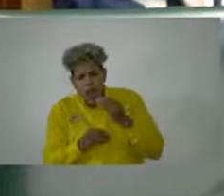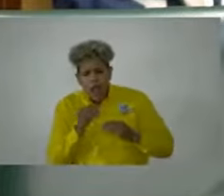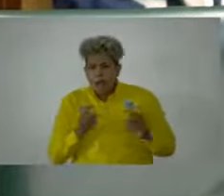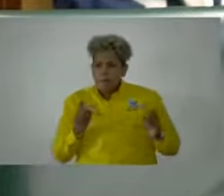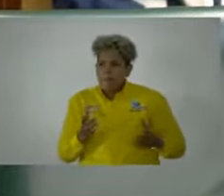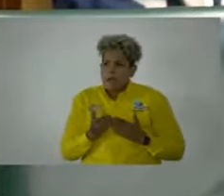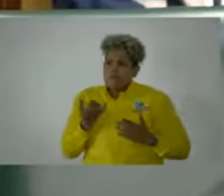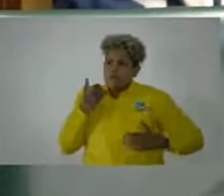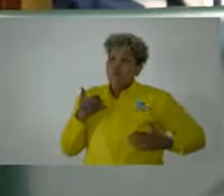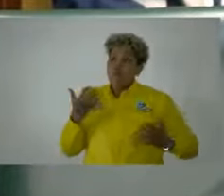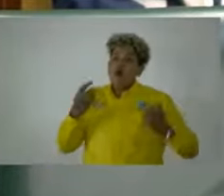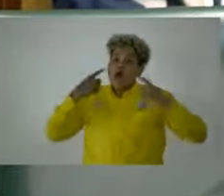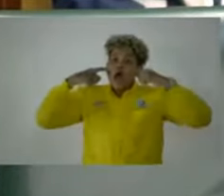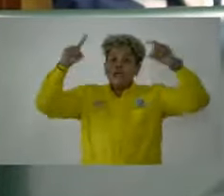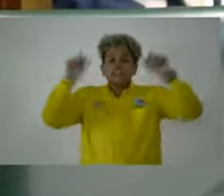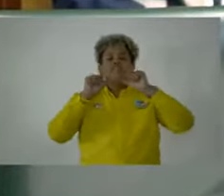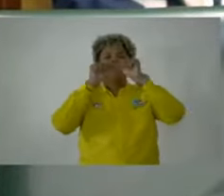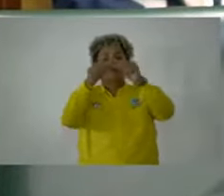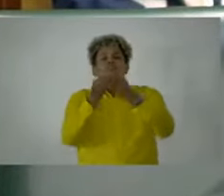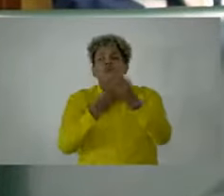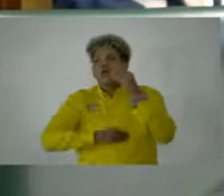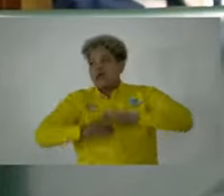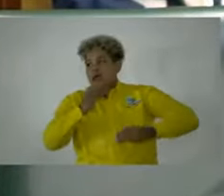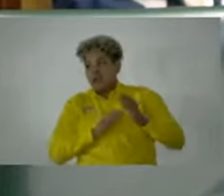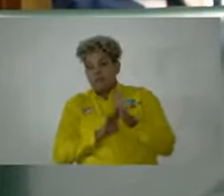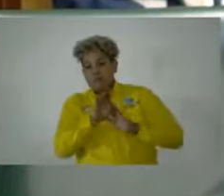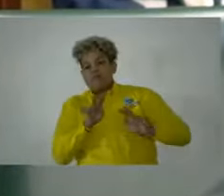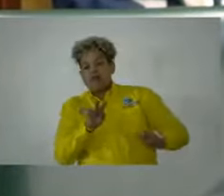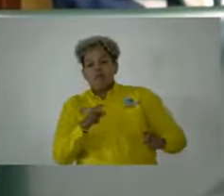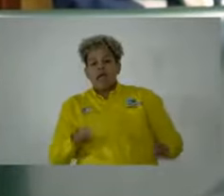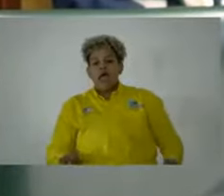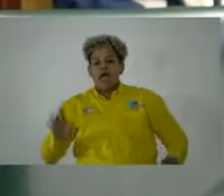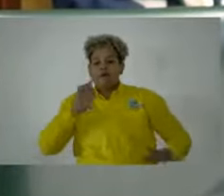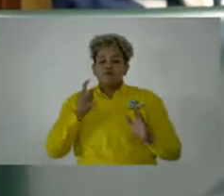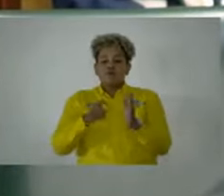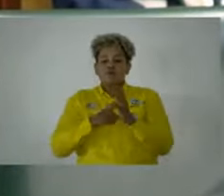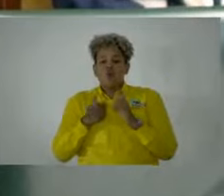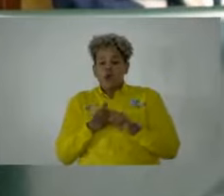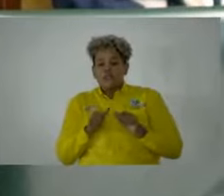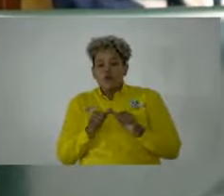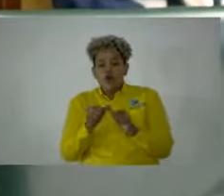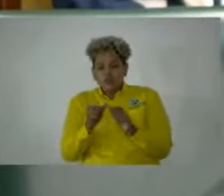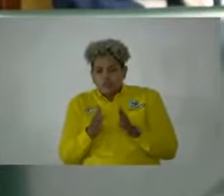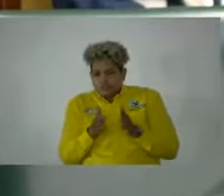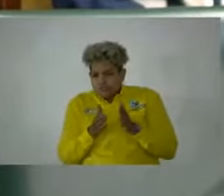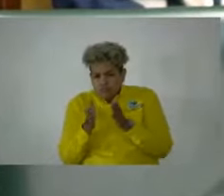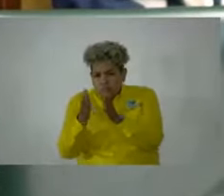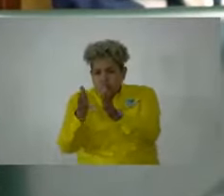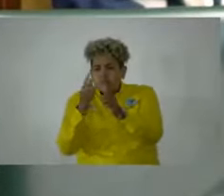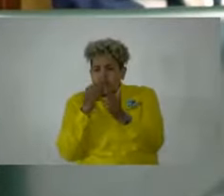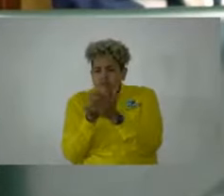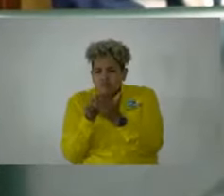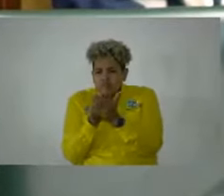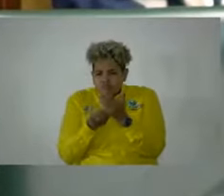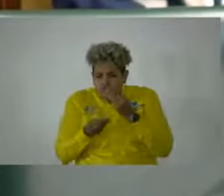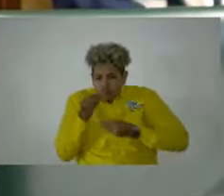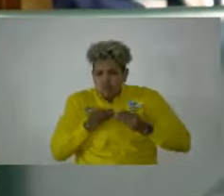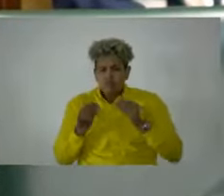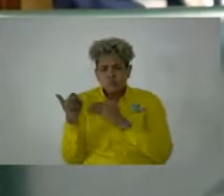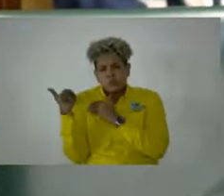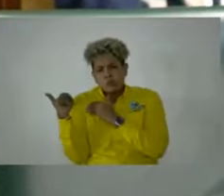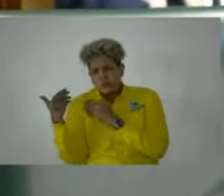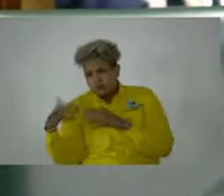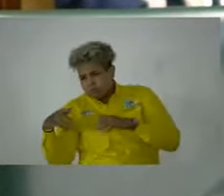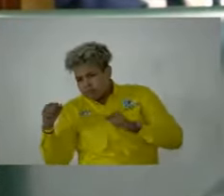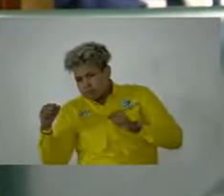management if we are to achieve sustainable economic development. It requires continuing along the fiscal responsibility path that